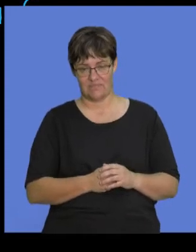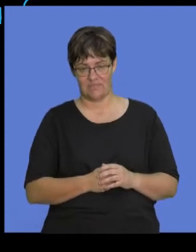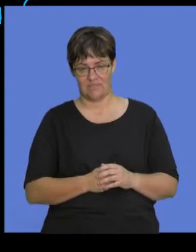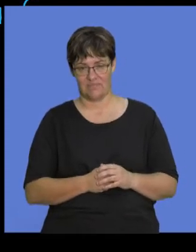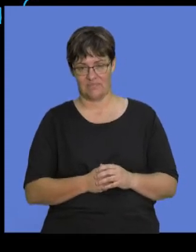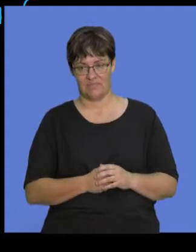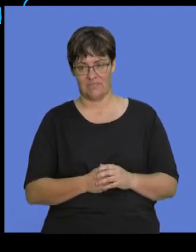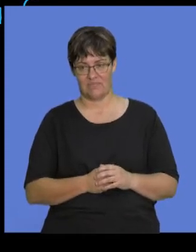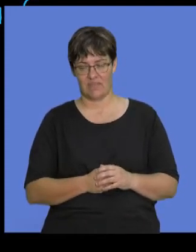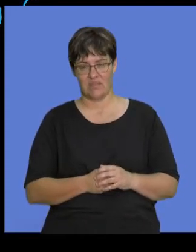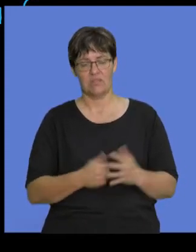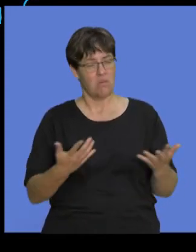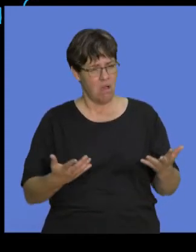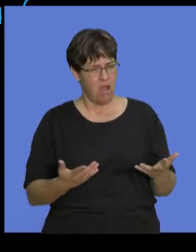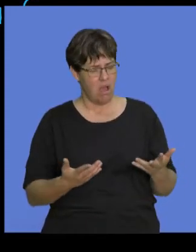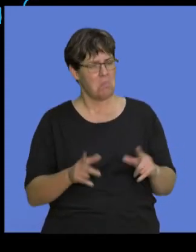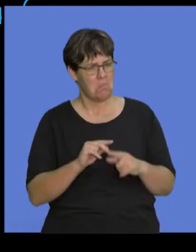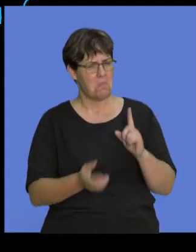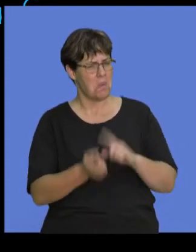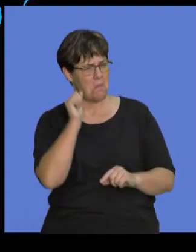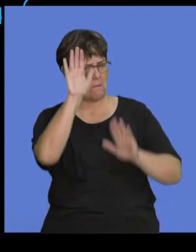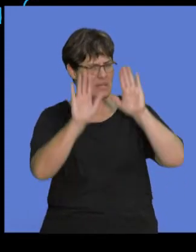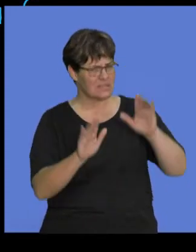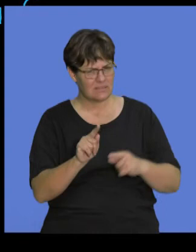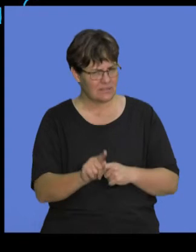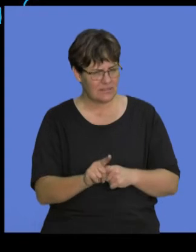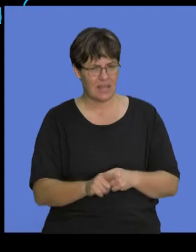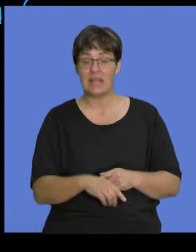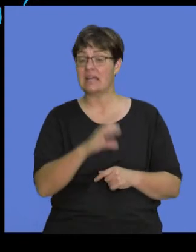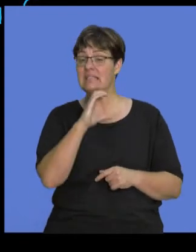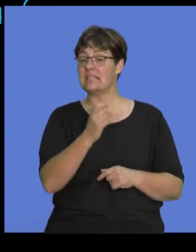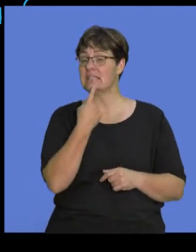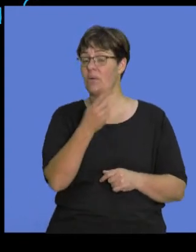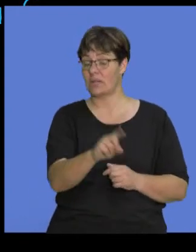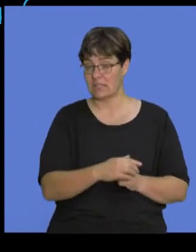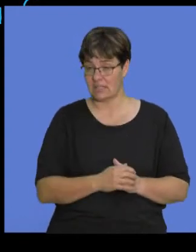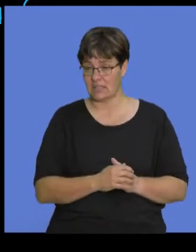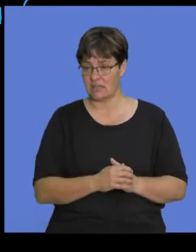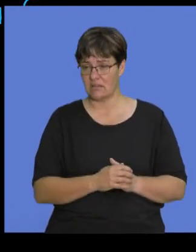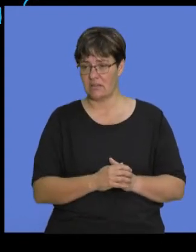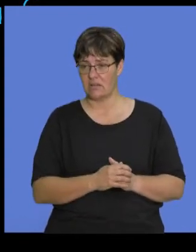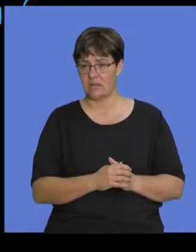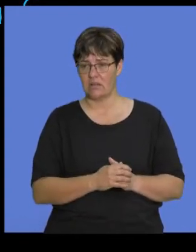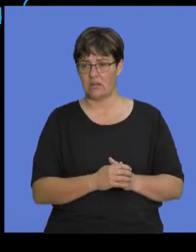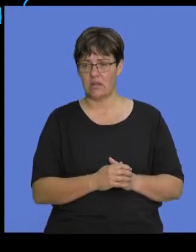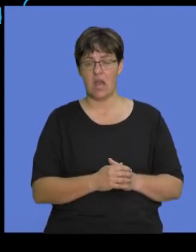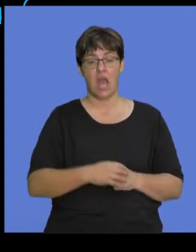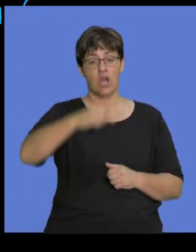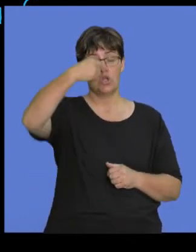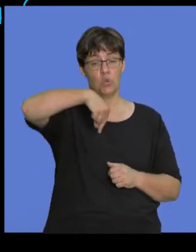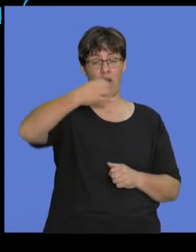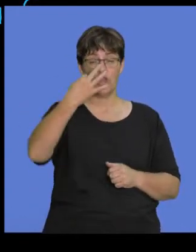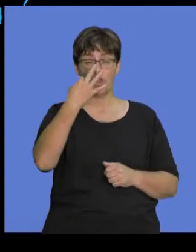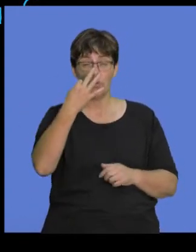by also decreasing it, okay? Are we onto something here in terms of the pattern? And then C says, making the charge